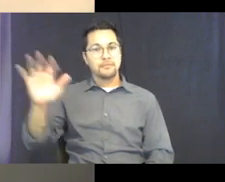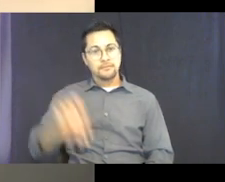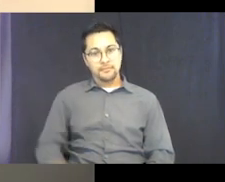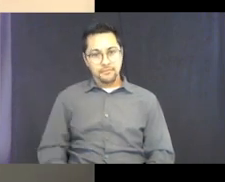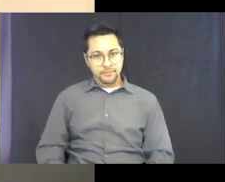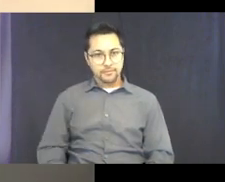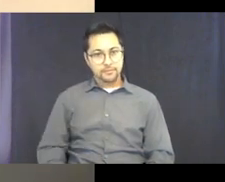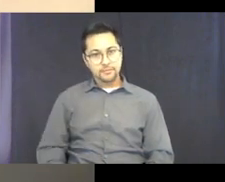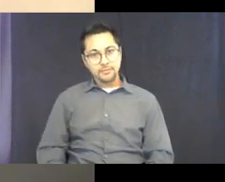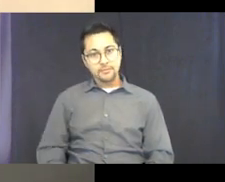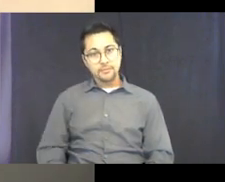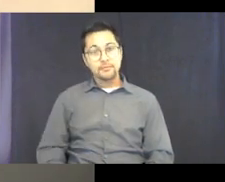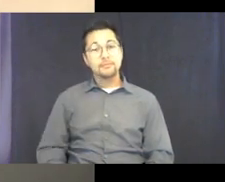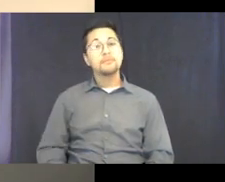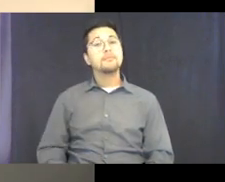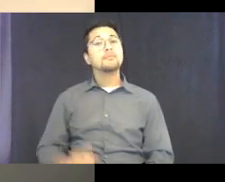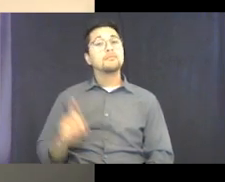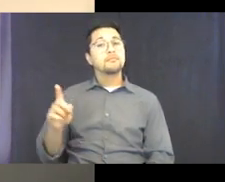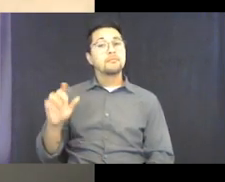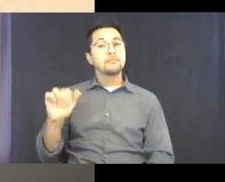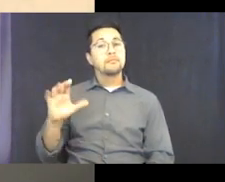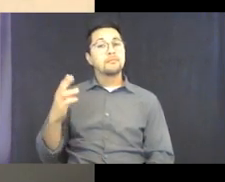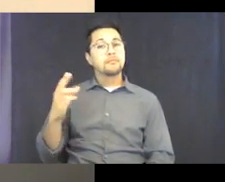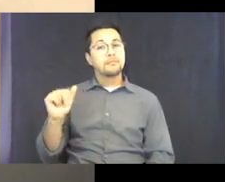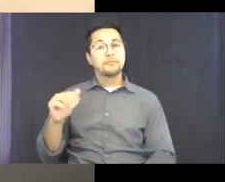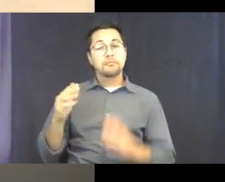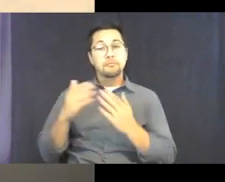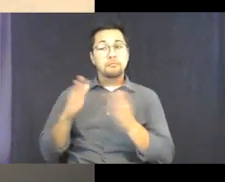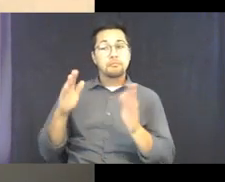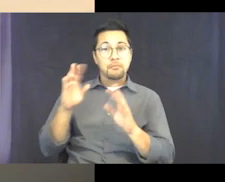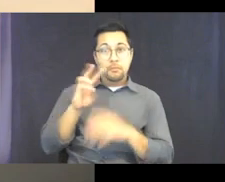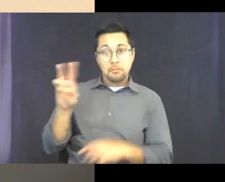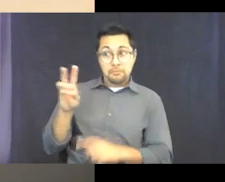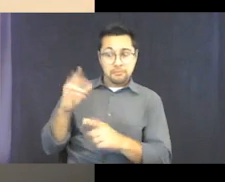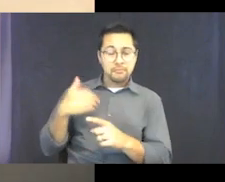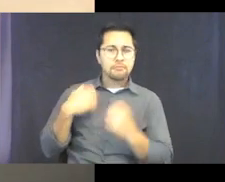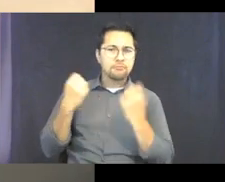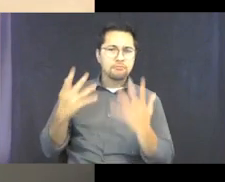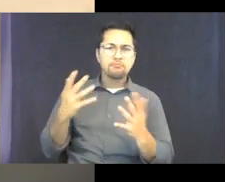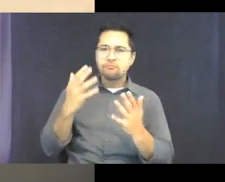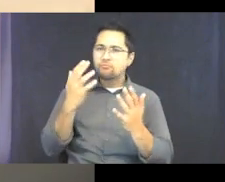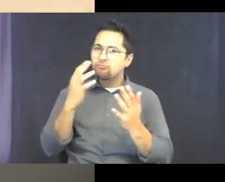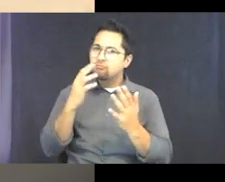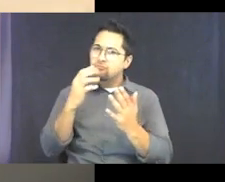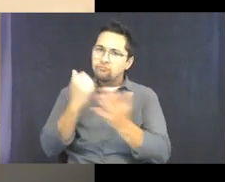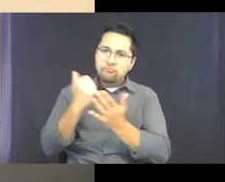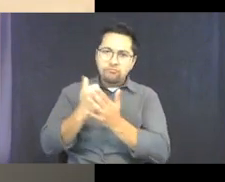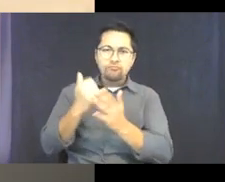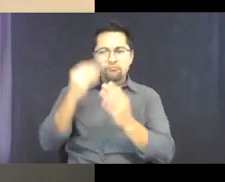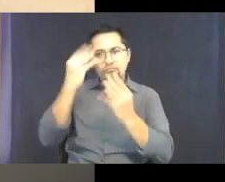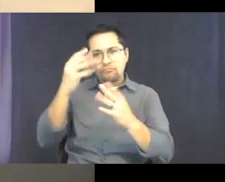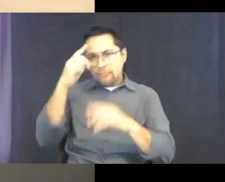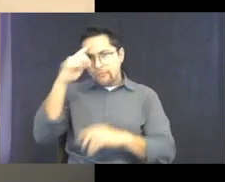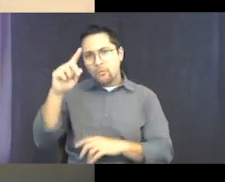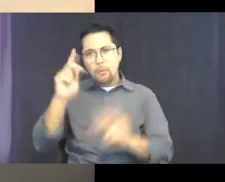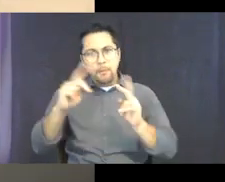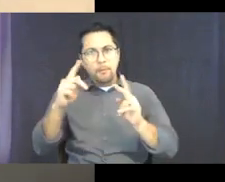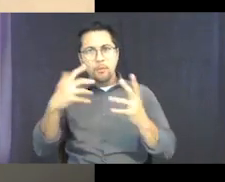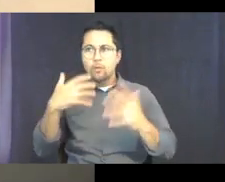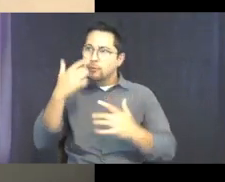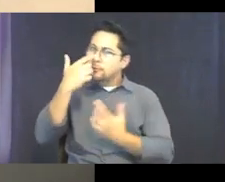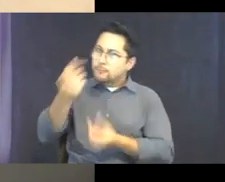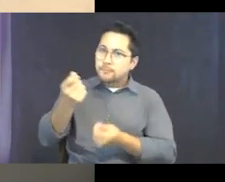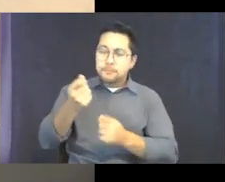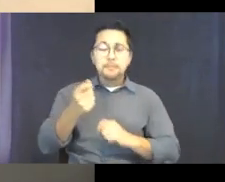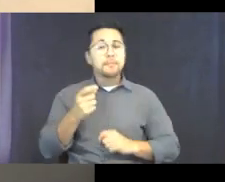1-877-254-1055. Additionally, the ACA public website has many helpful resources for both providers and also recipients.